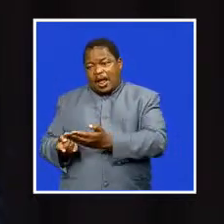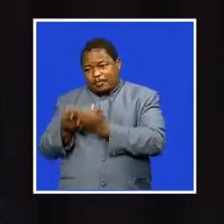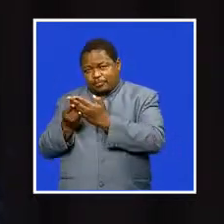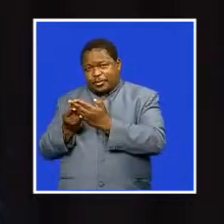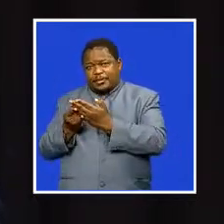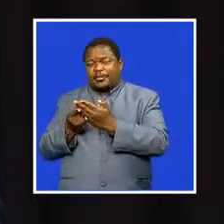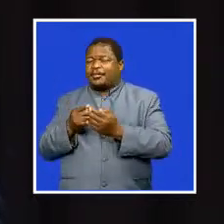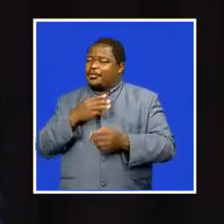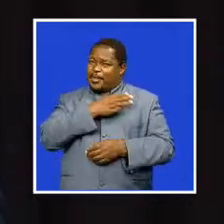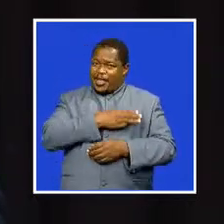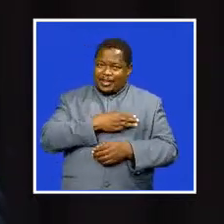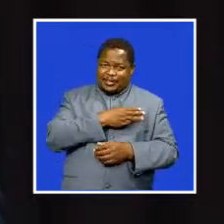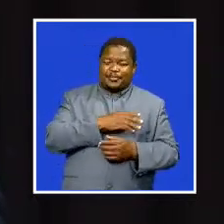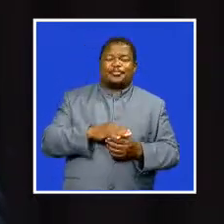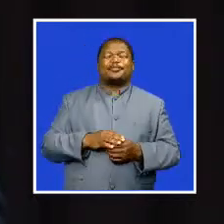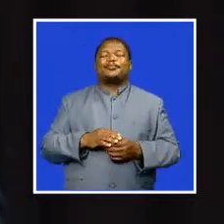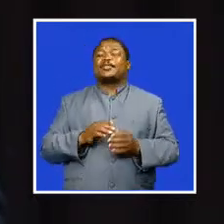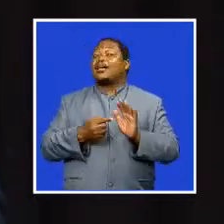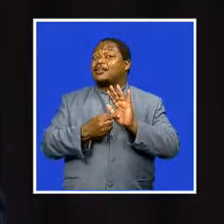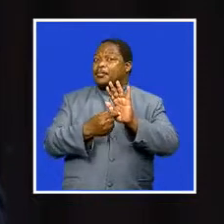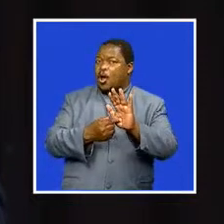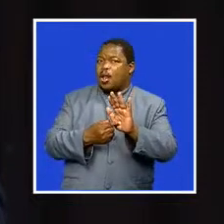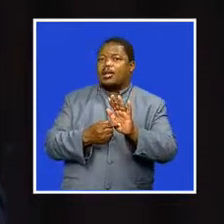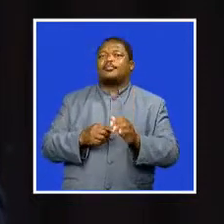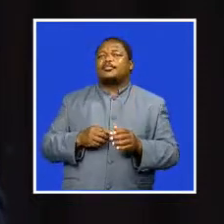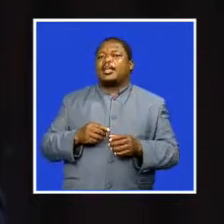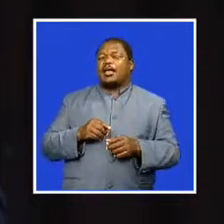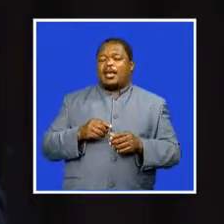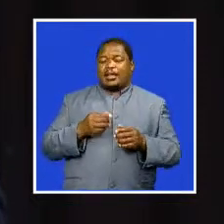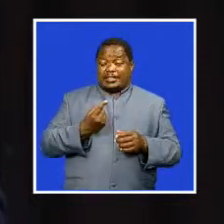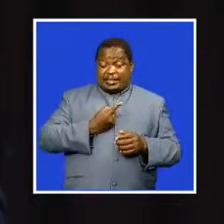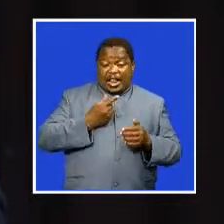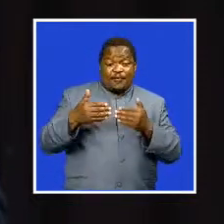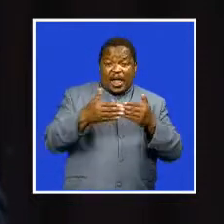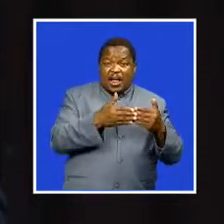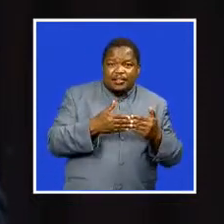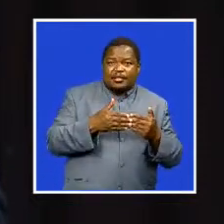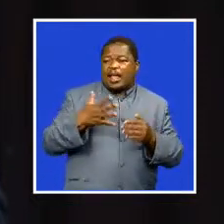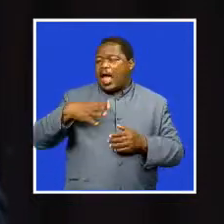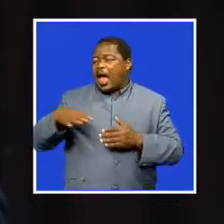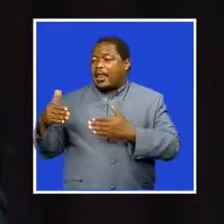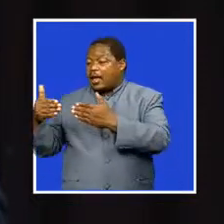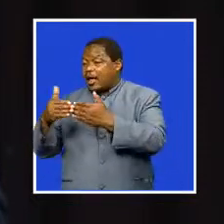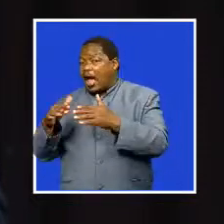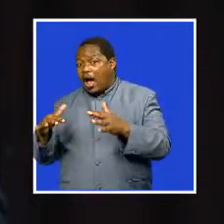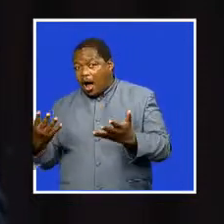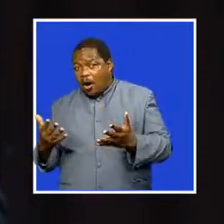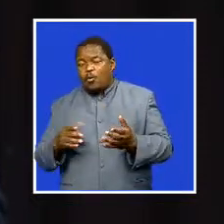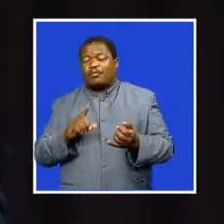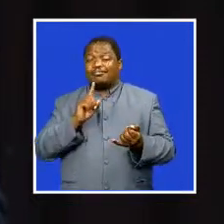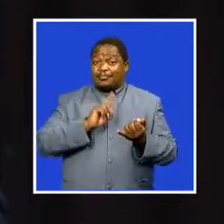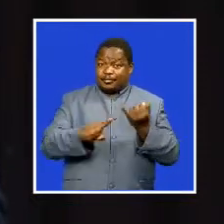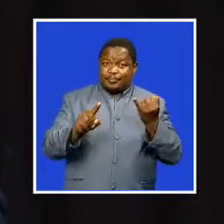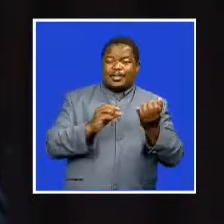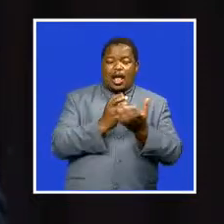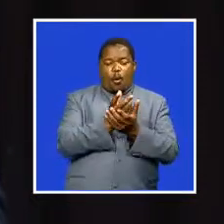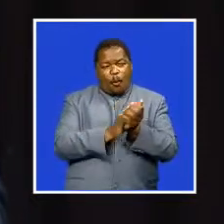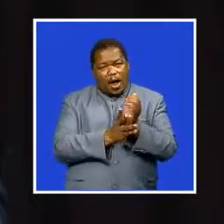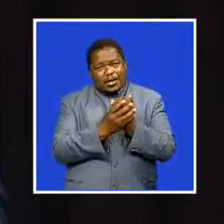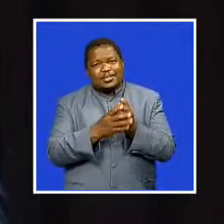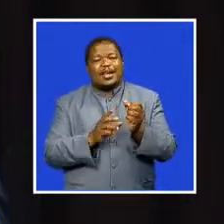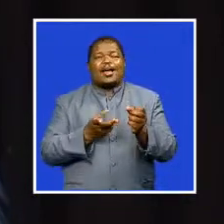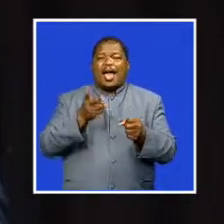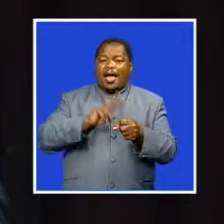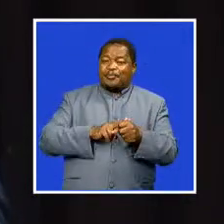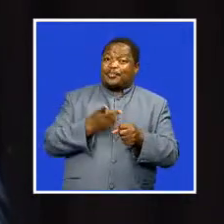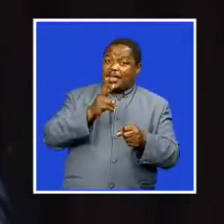washing hands regularly, wearing our mask, and watching our distance, as well as avoiding